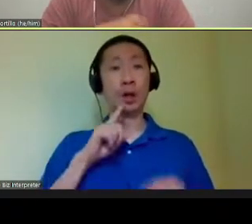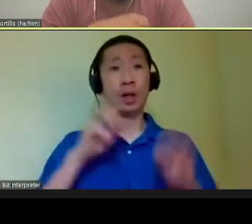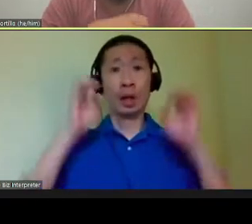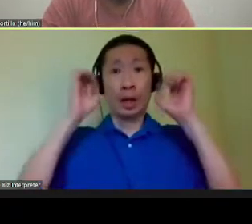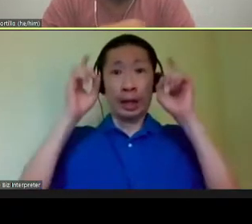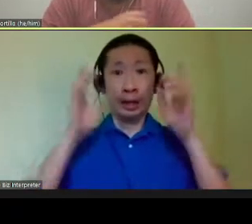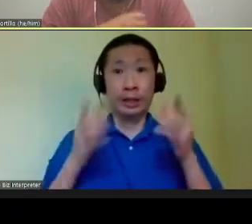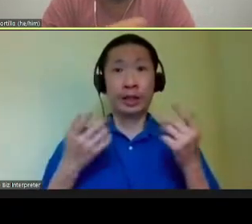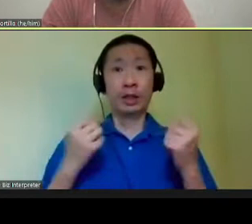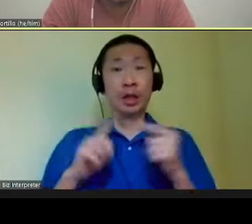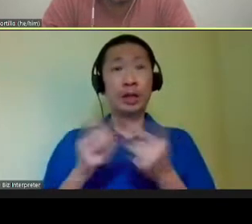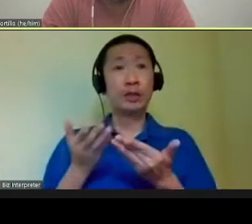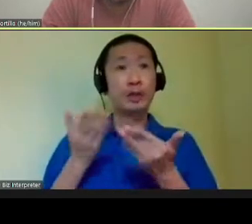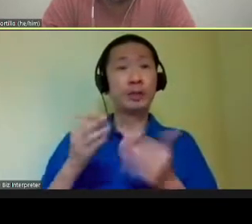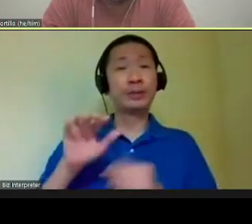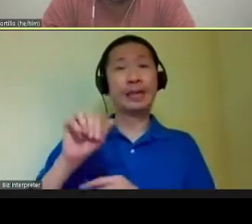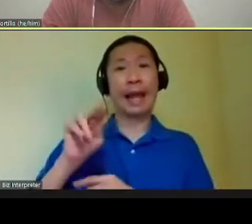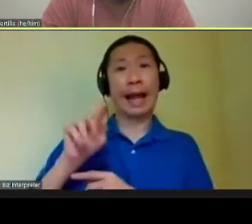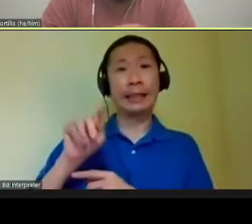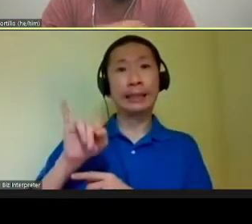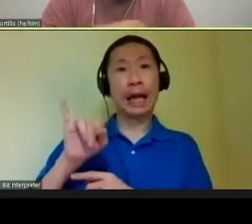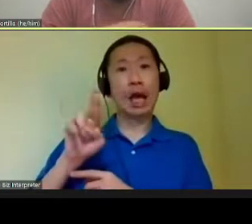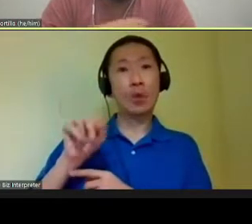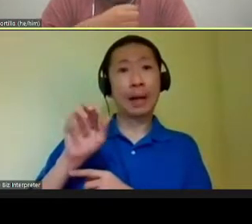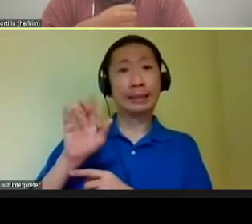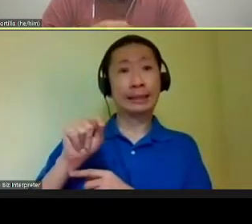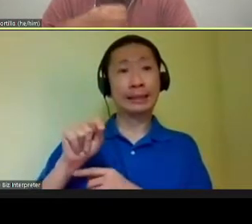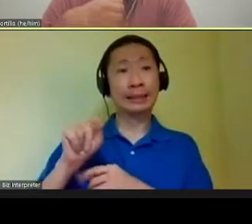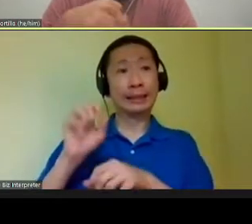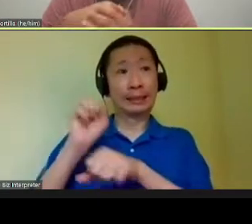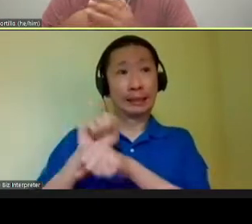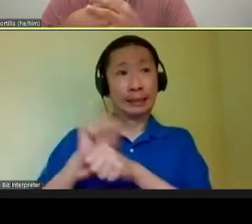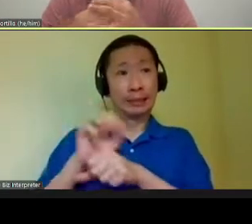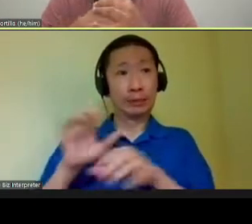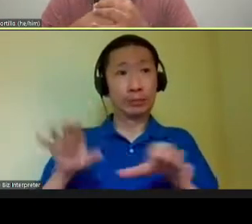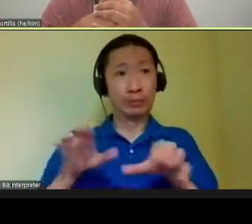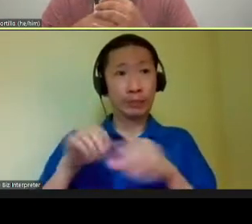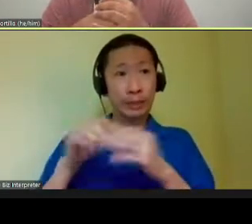introduce anti-racist practices in this, we have this